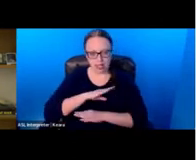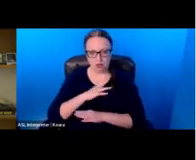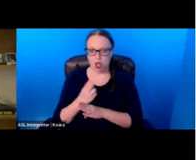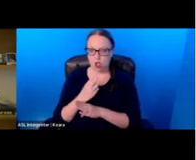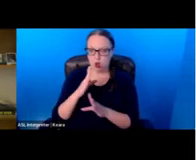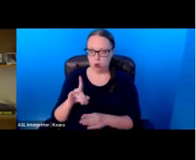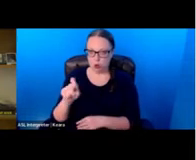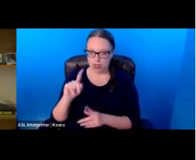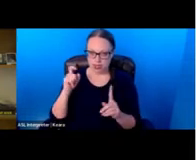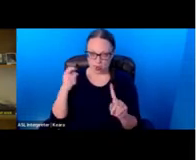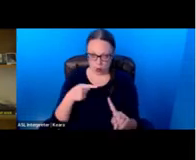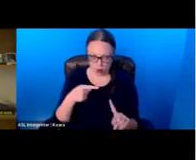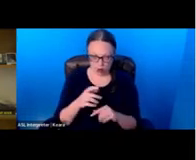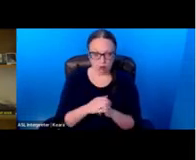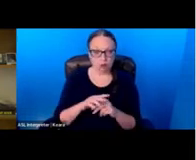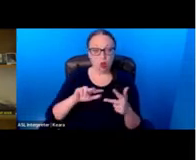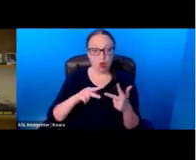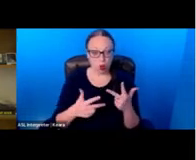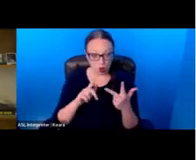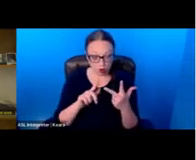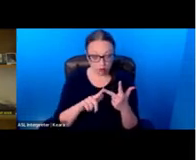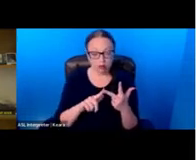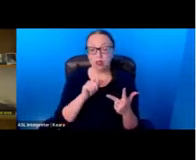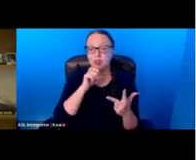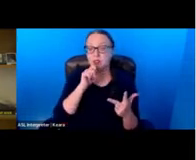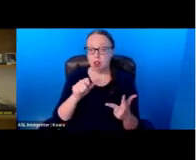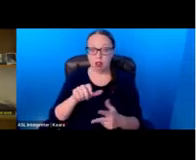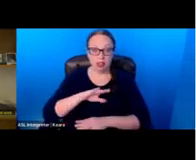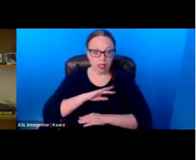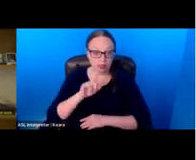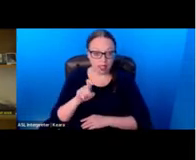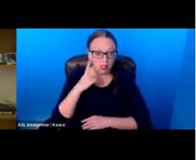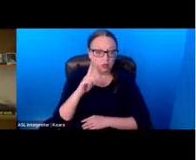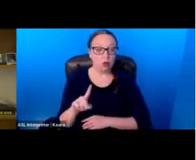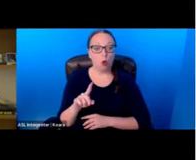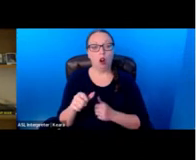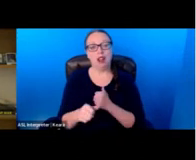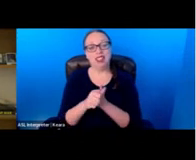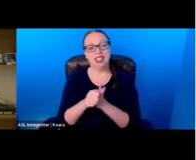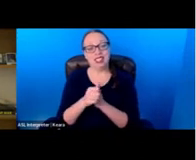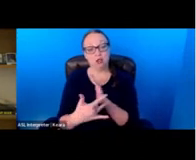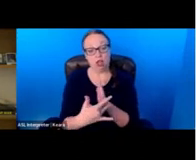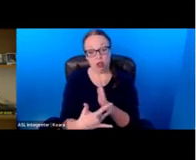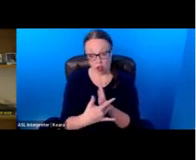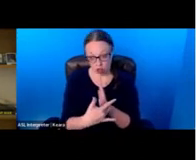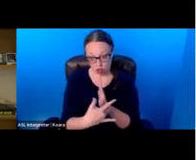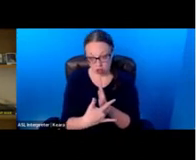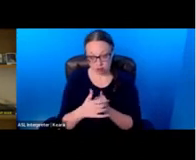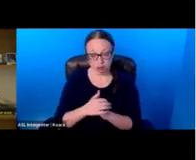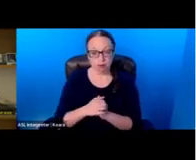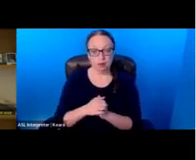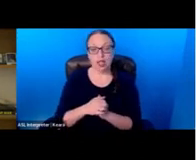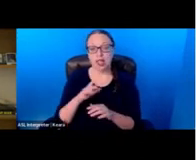third domain was unmet need for assistive technology. And within the assistive technology